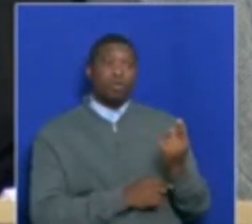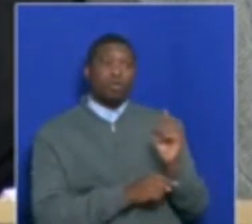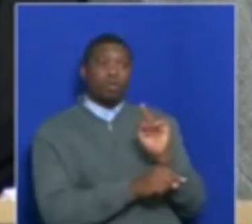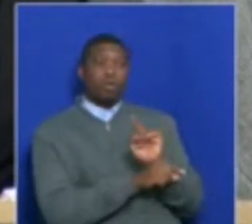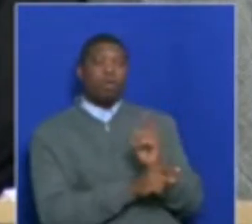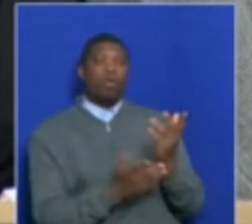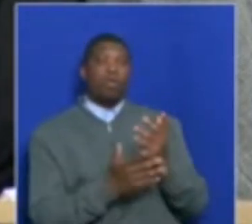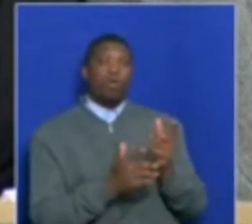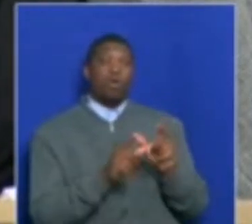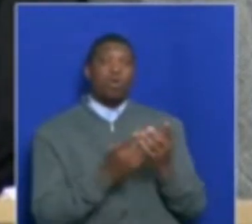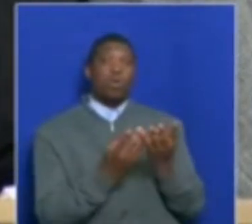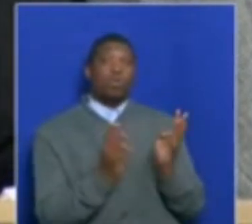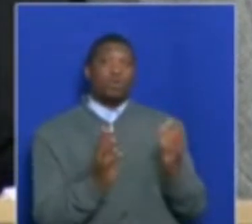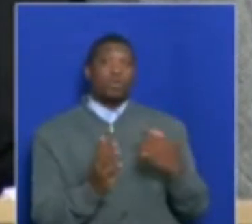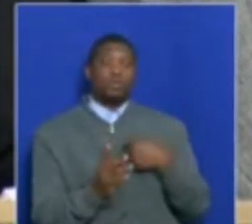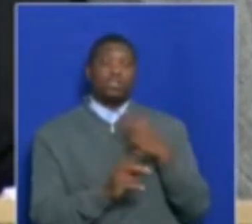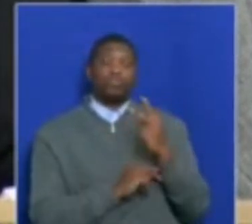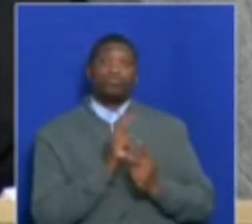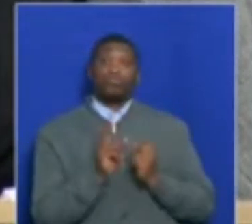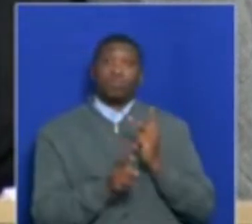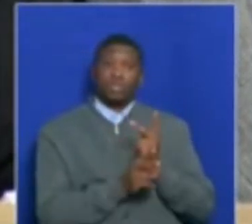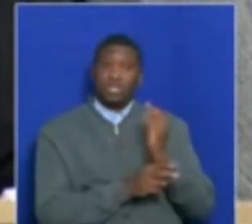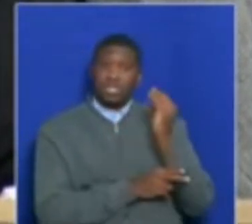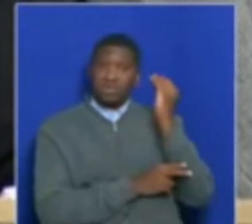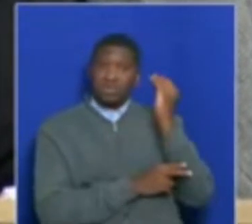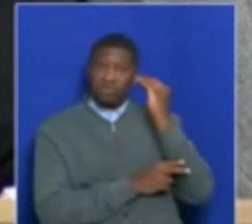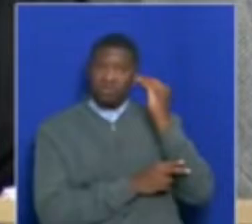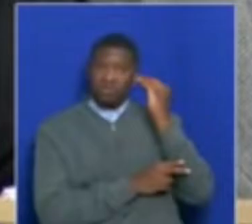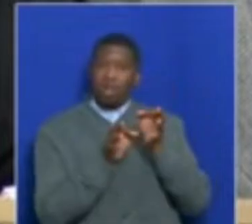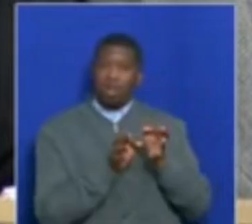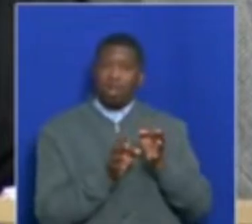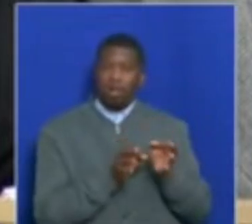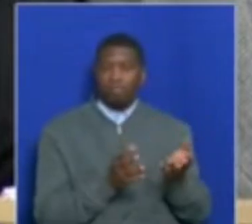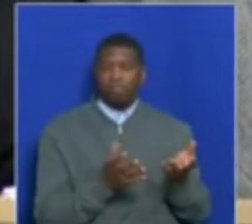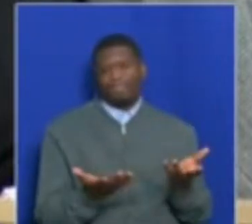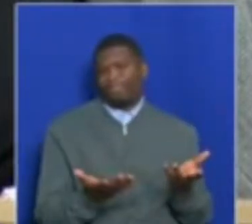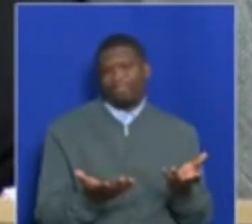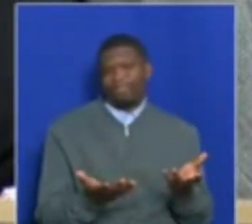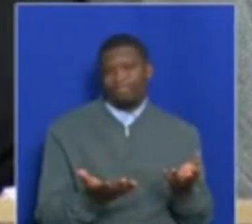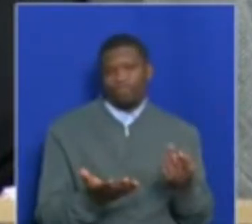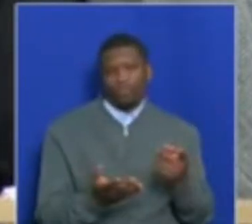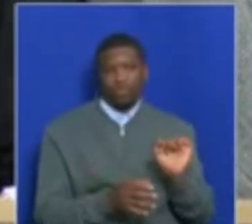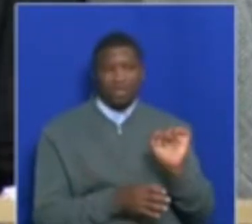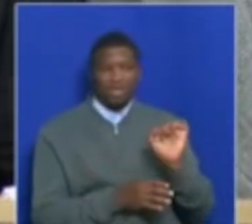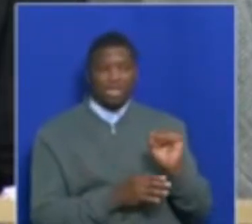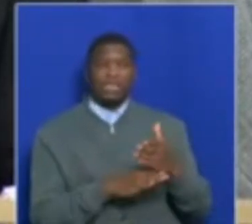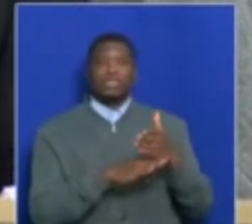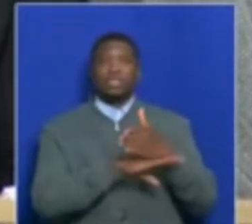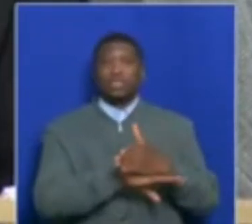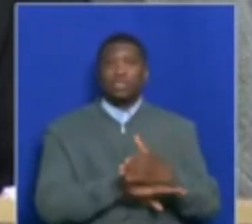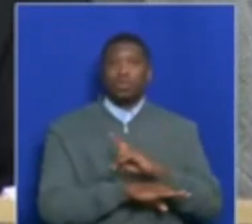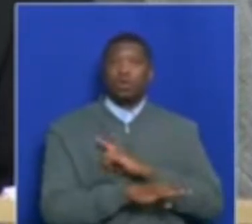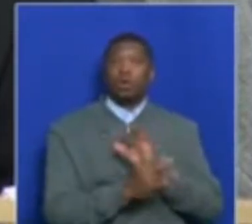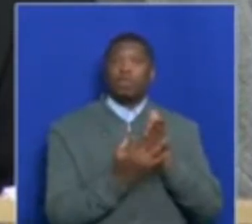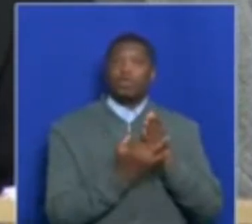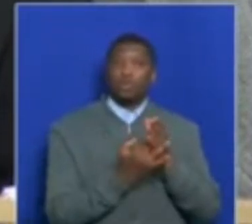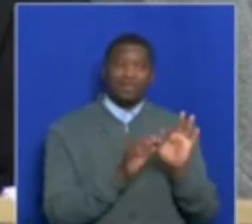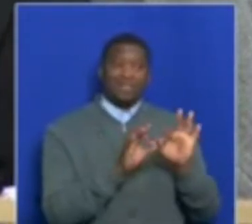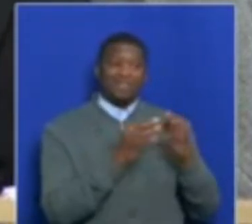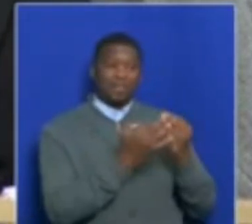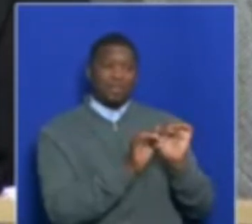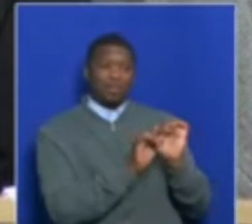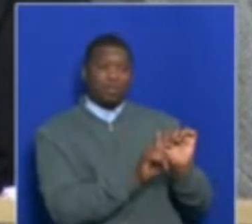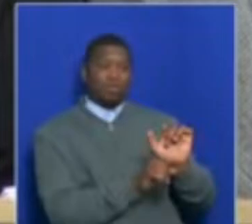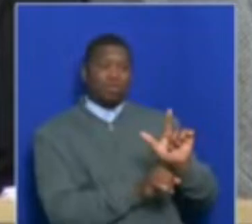the details that is described in the interdict application of the interactions between the Loftus family and members of the